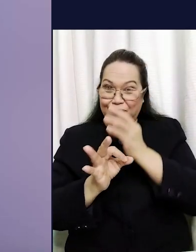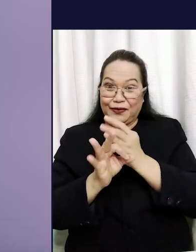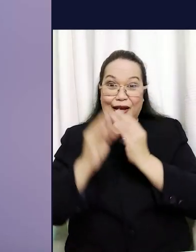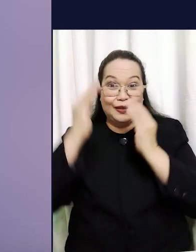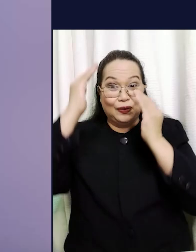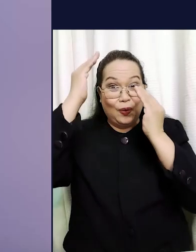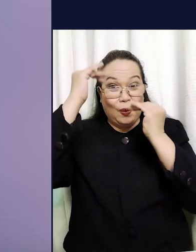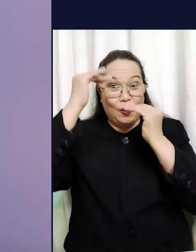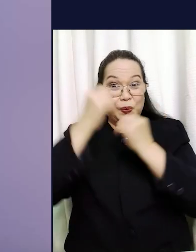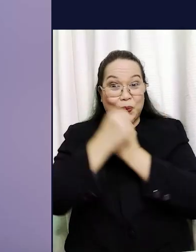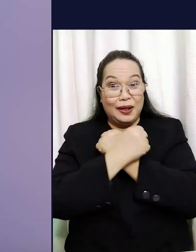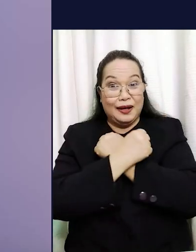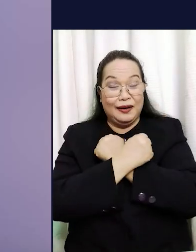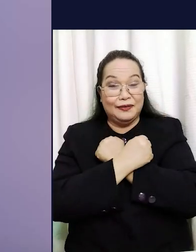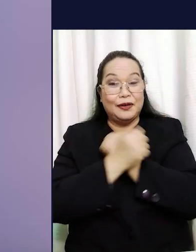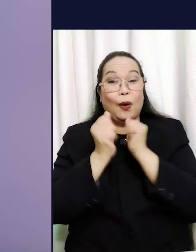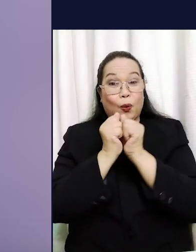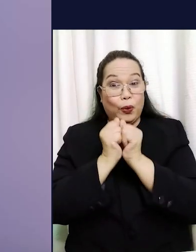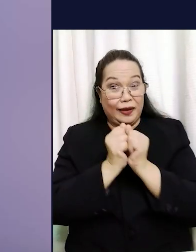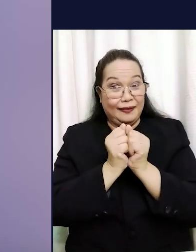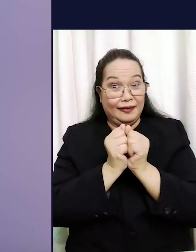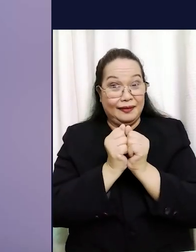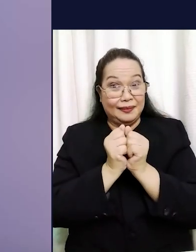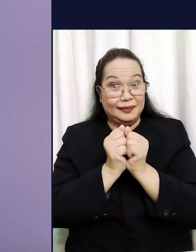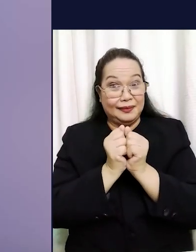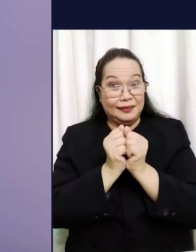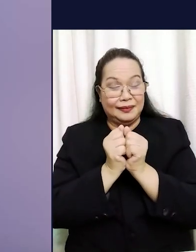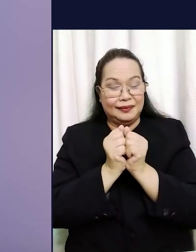ng mga bagay na iyan.